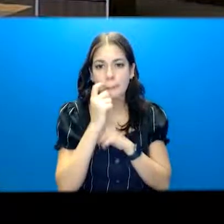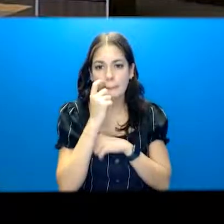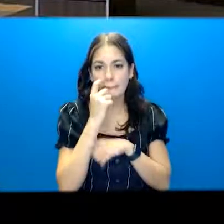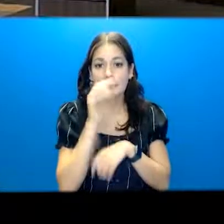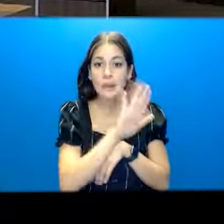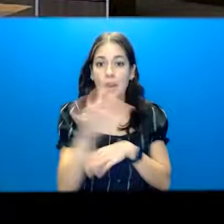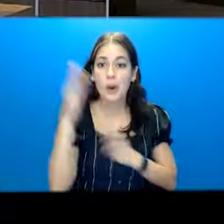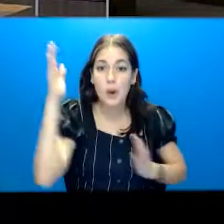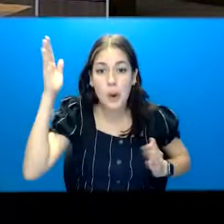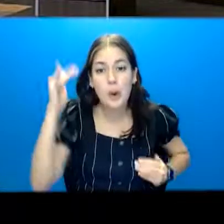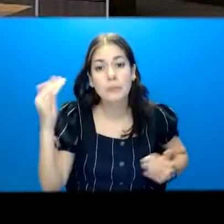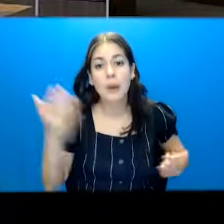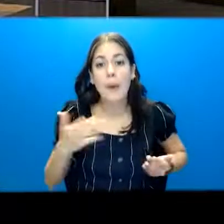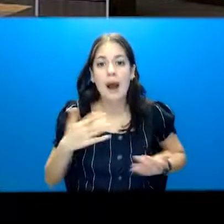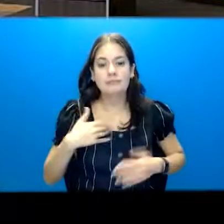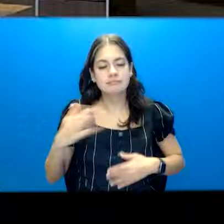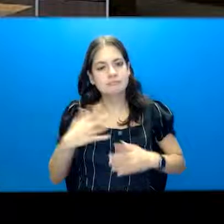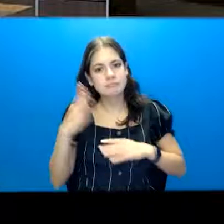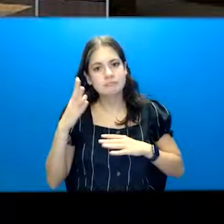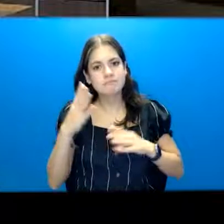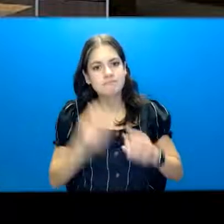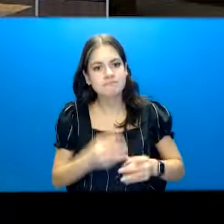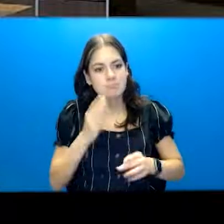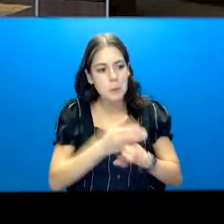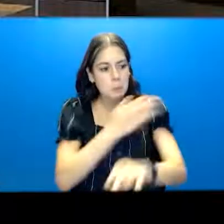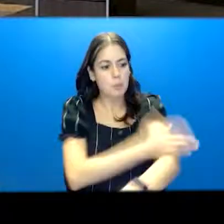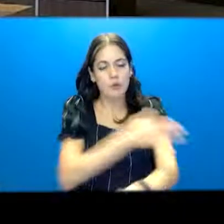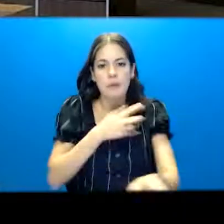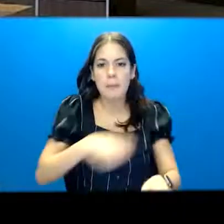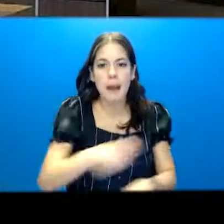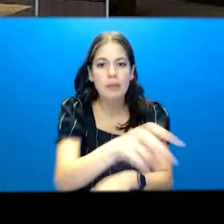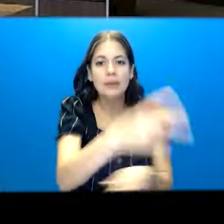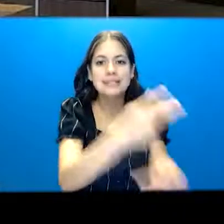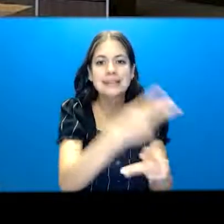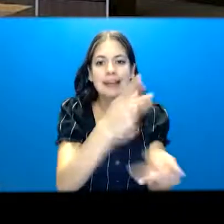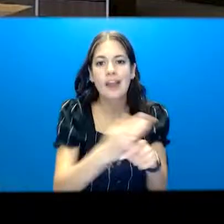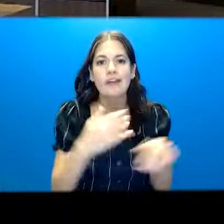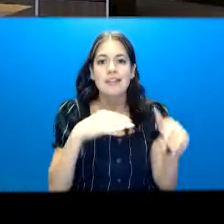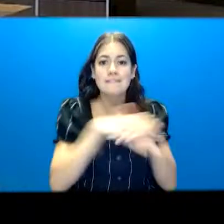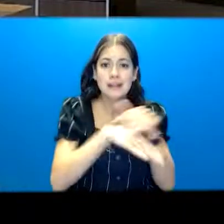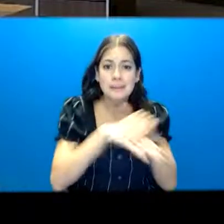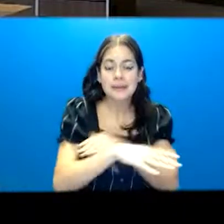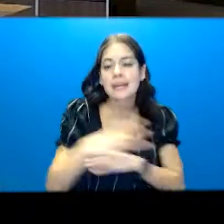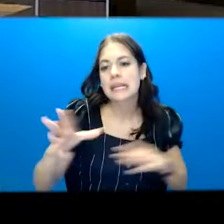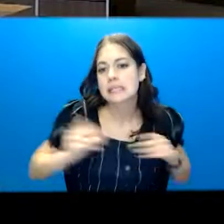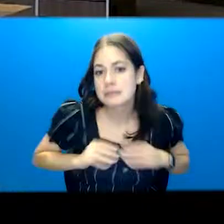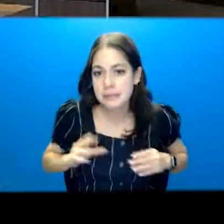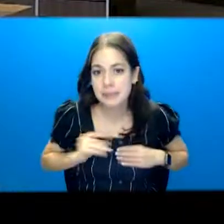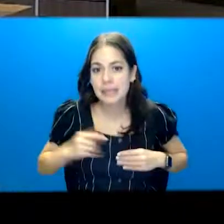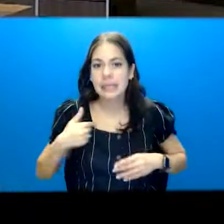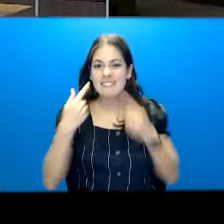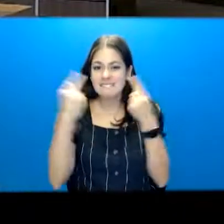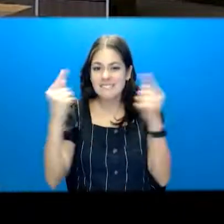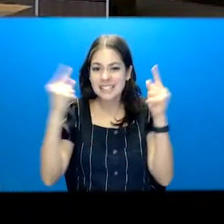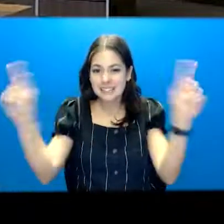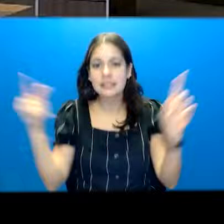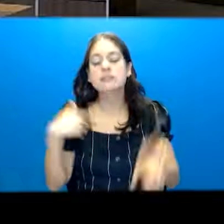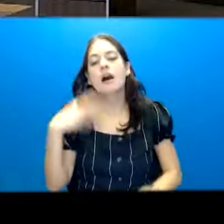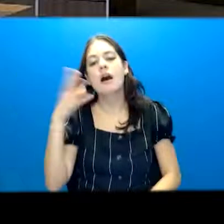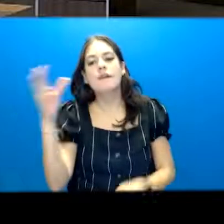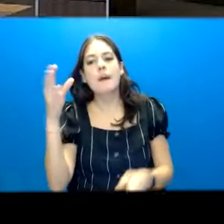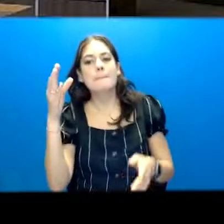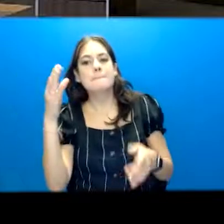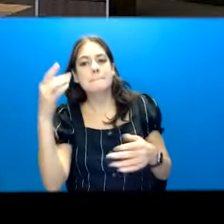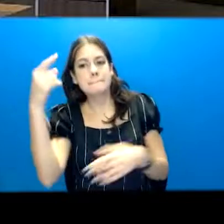her hope is to improve pathways to care and advance the availability, acceptability, and effectiveness of mental health care